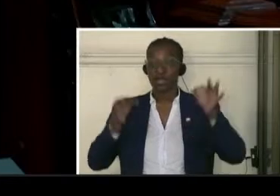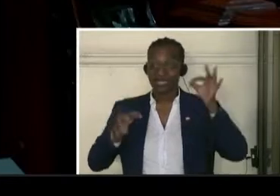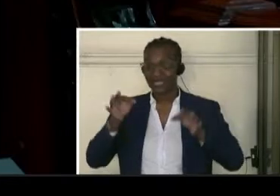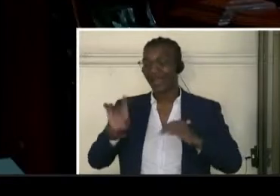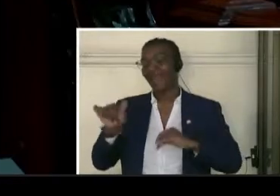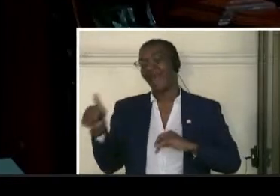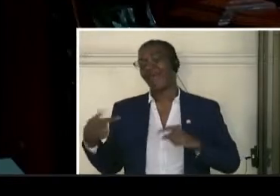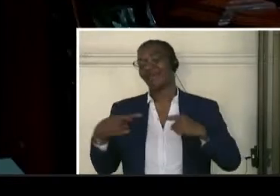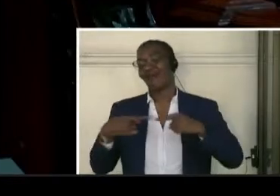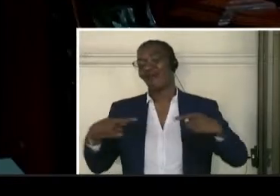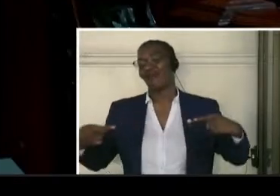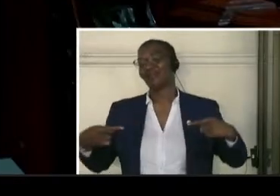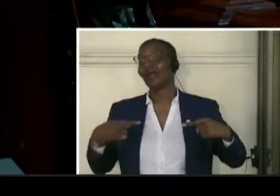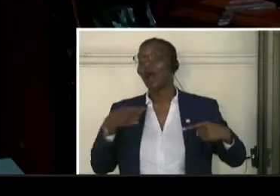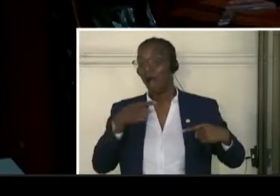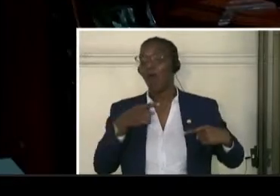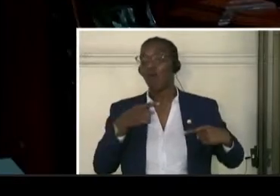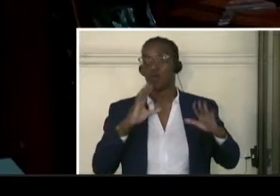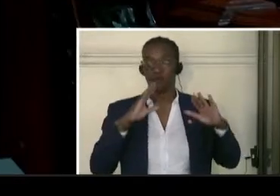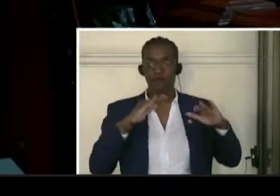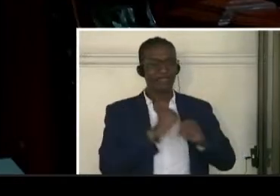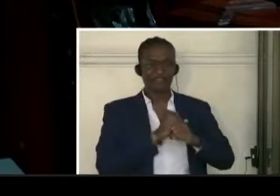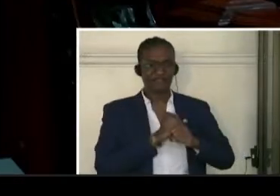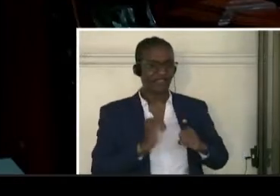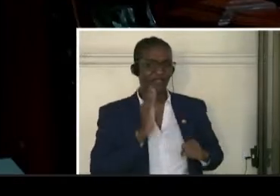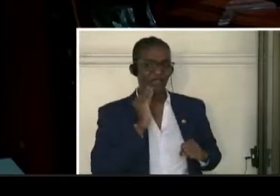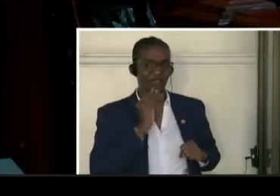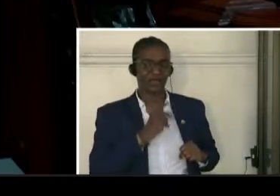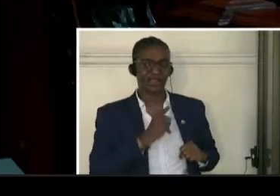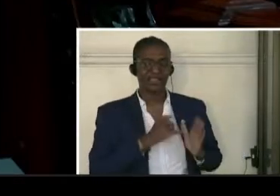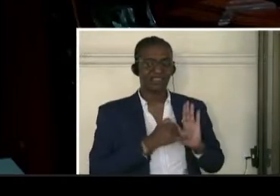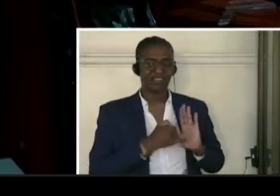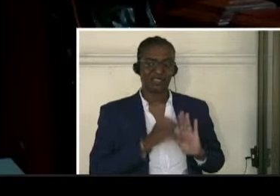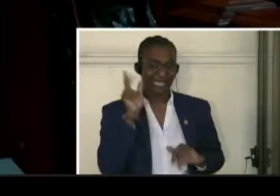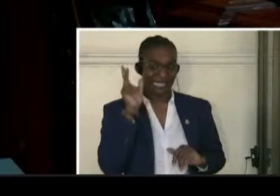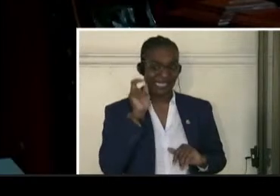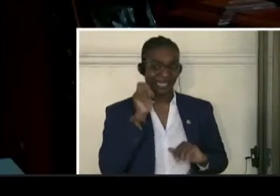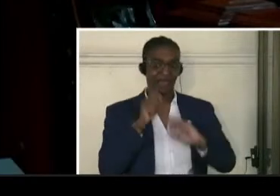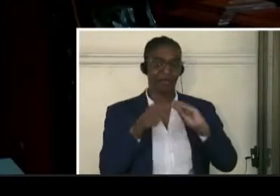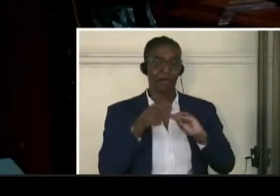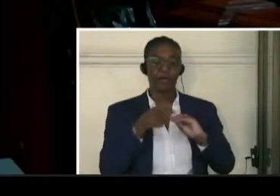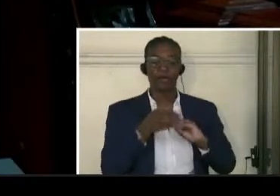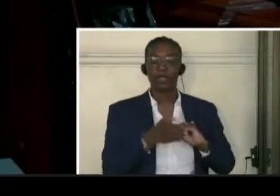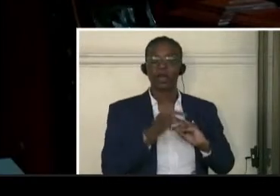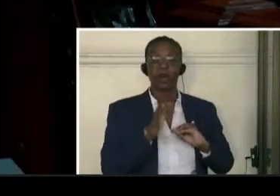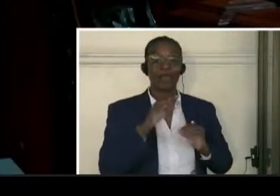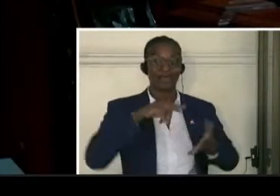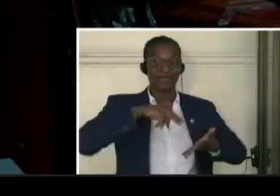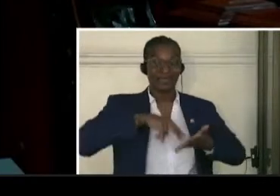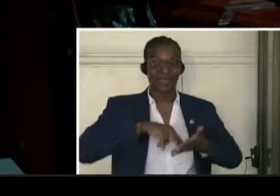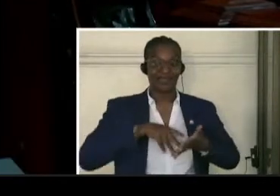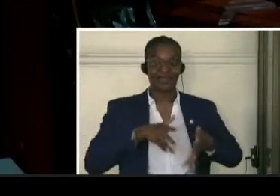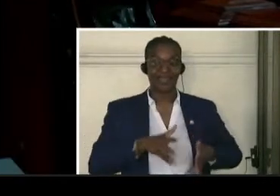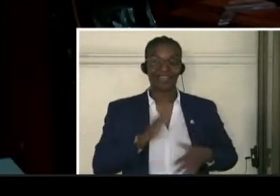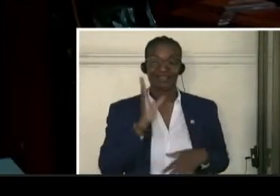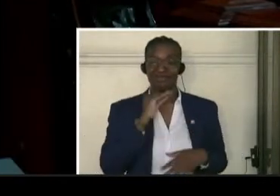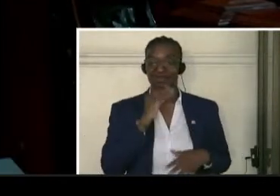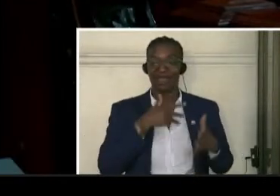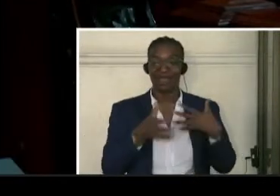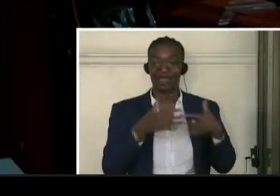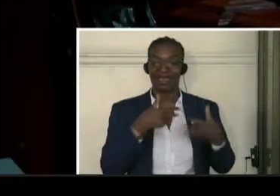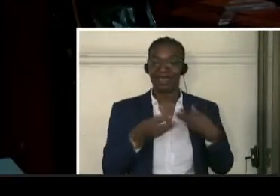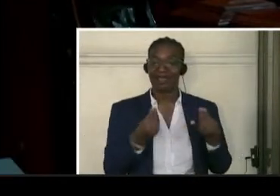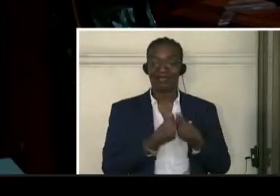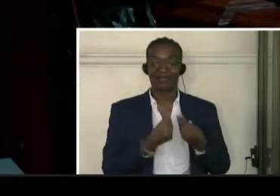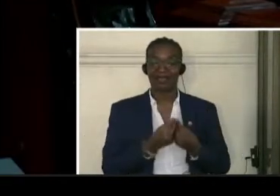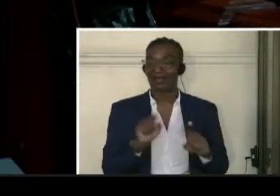to them as I move forward. They've never experienced it. They just hear about it. That's why when they stand here, they will talk anything that they